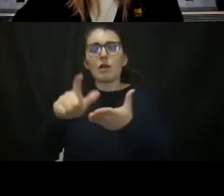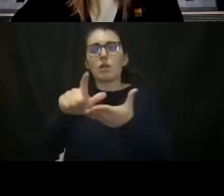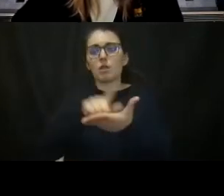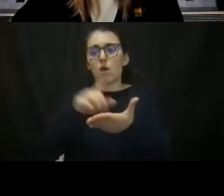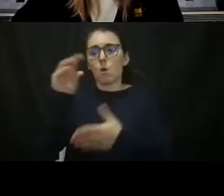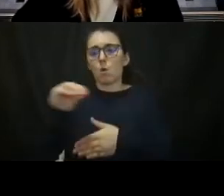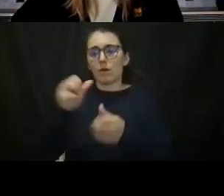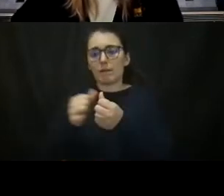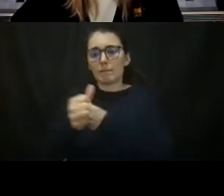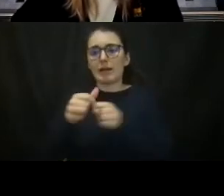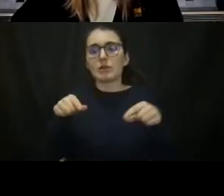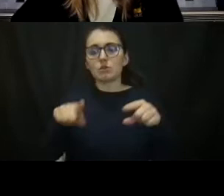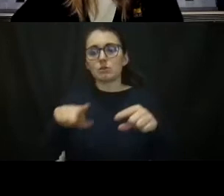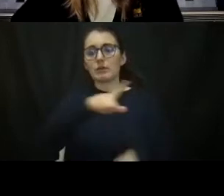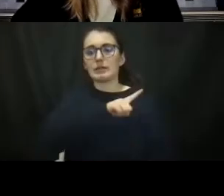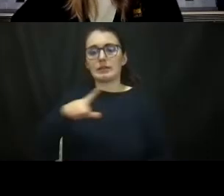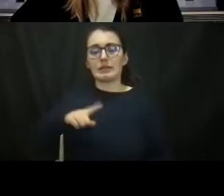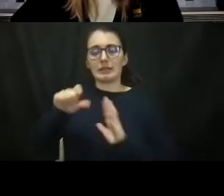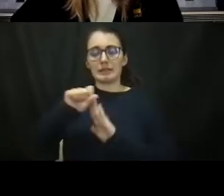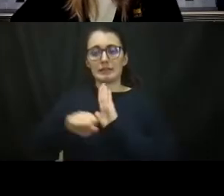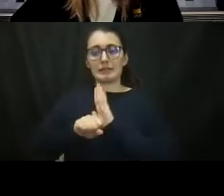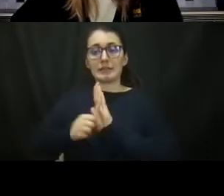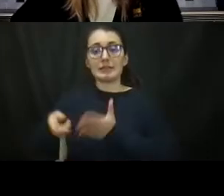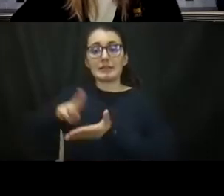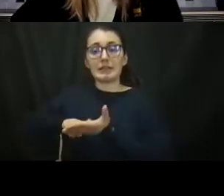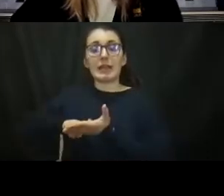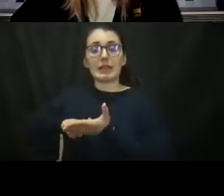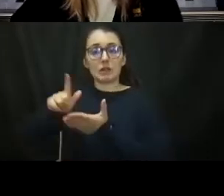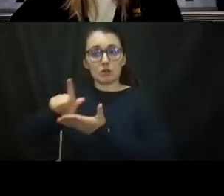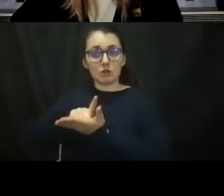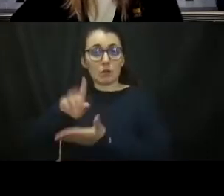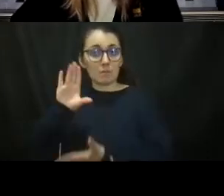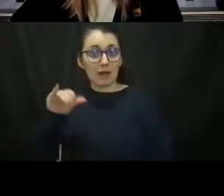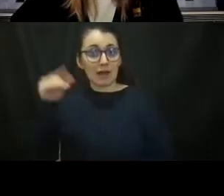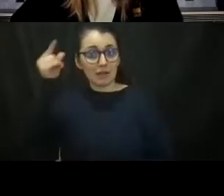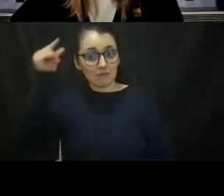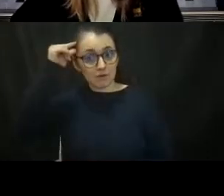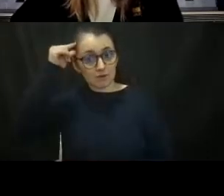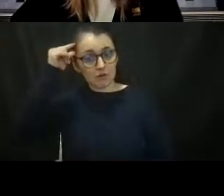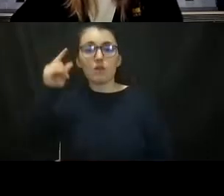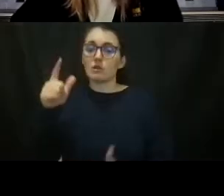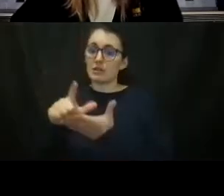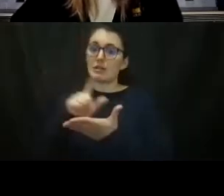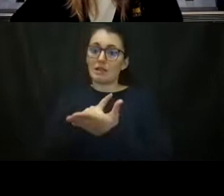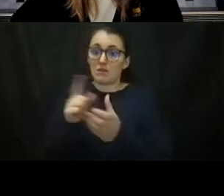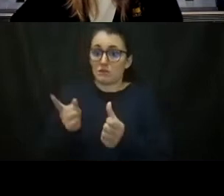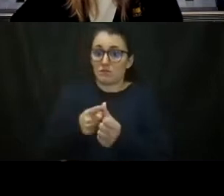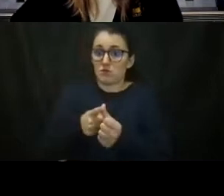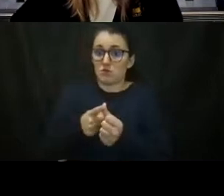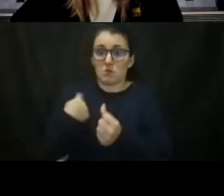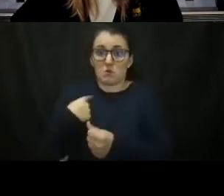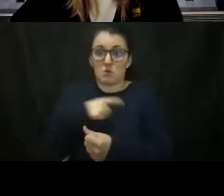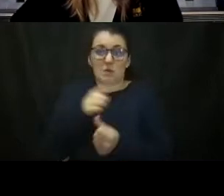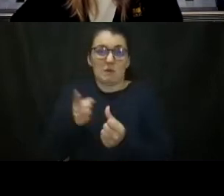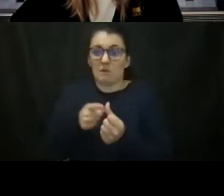state legislature that was signed into law by a governor. And it is also a law that's kind of pioneering in the sense that we were the first